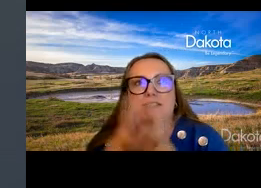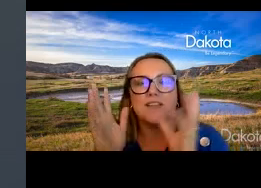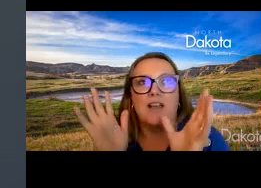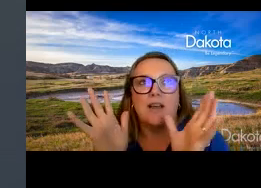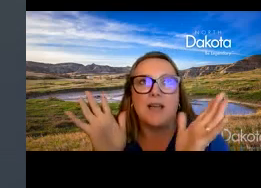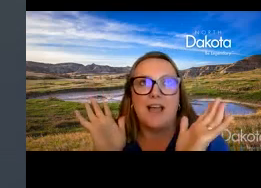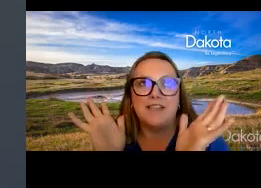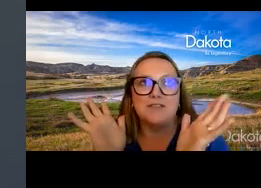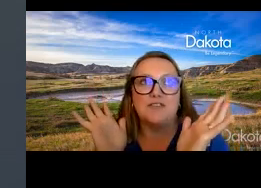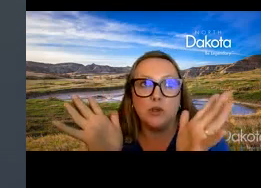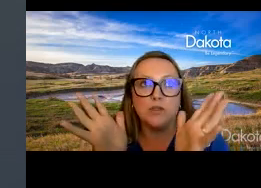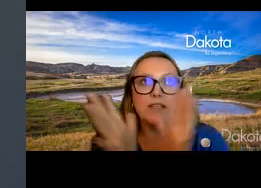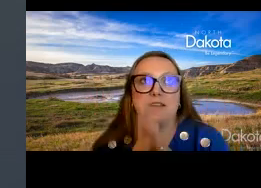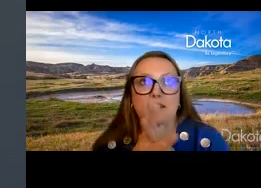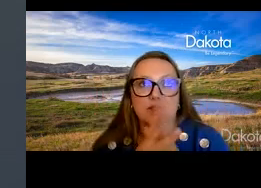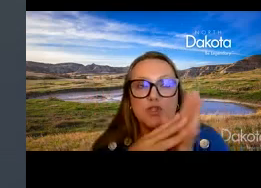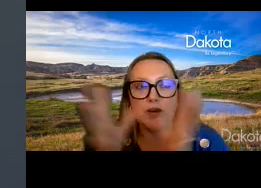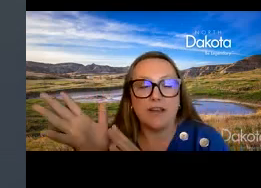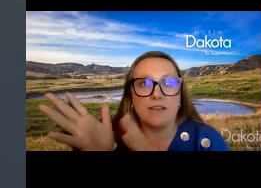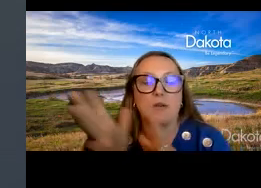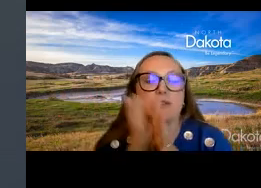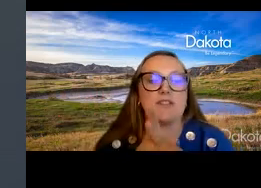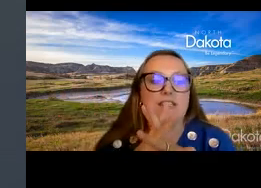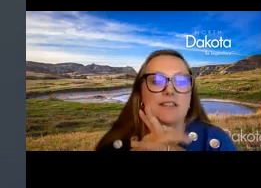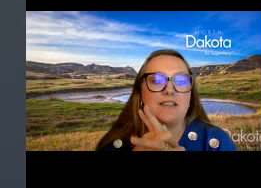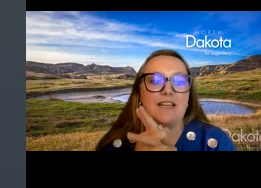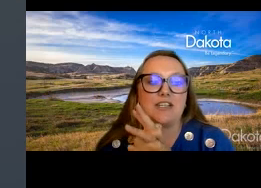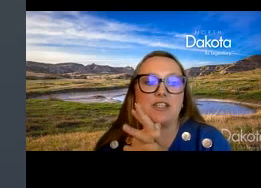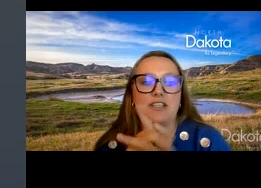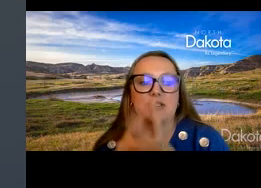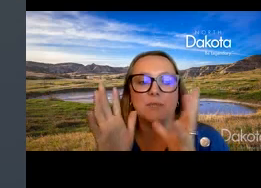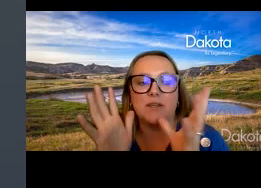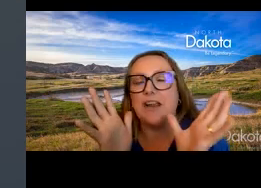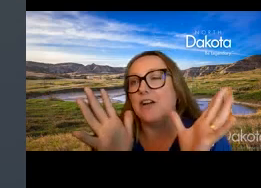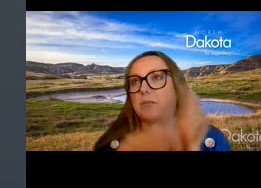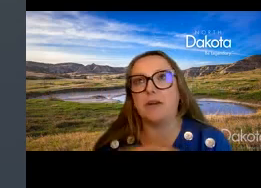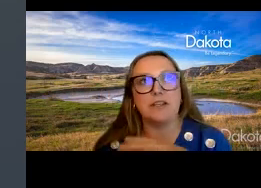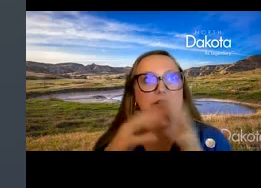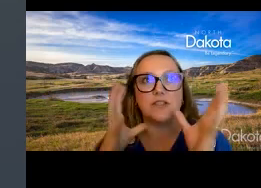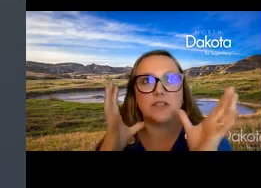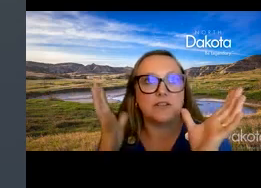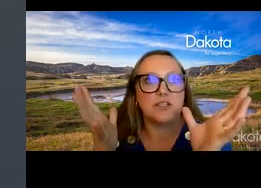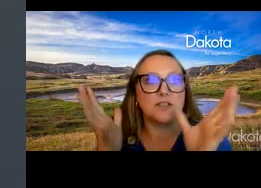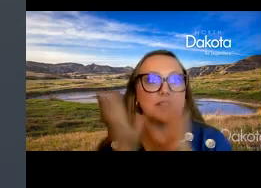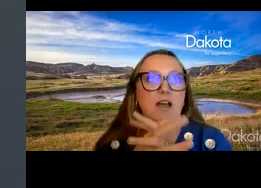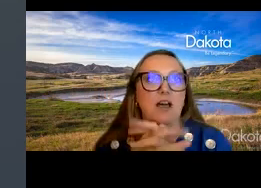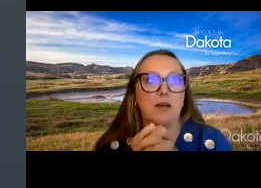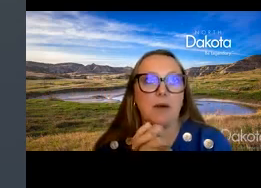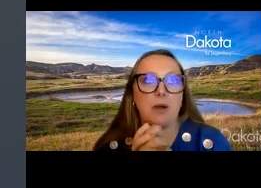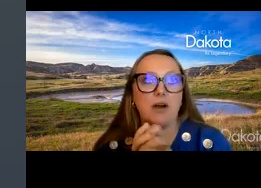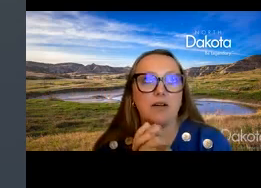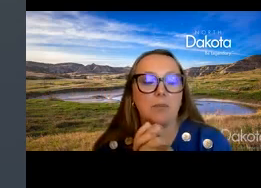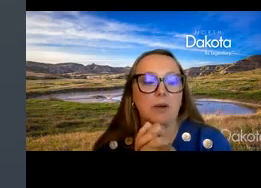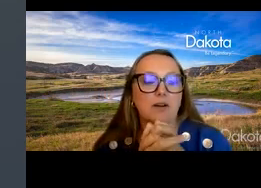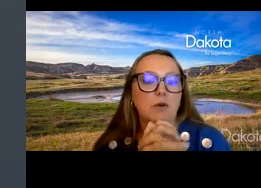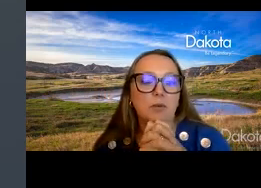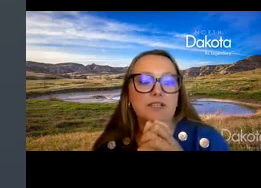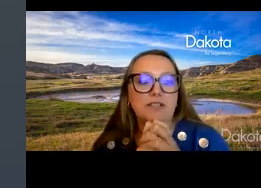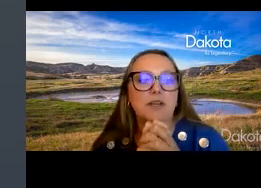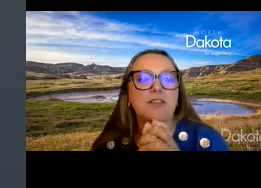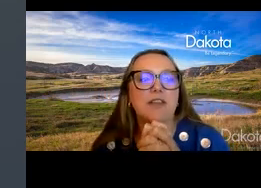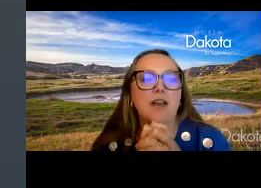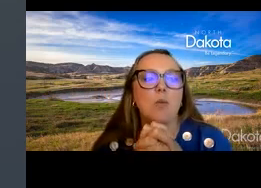What is kind of fueling this trend that we're seeing in the nation is some inherent barriers that are just a part